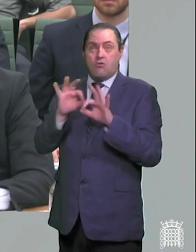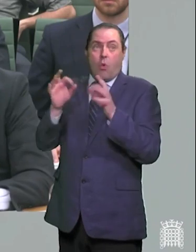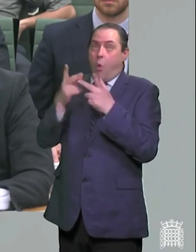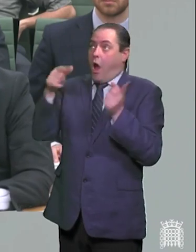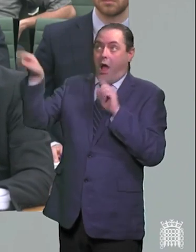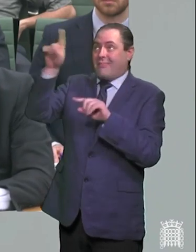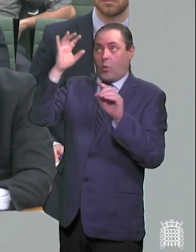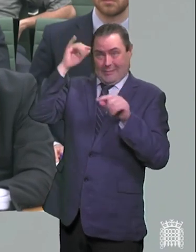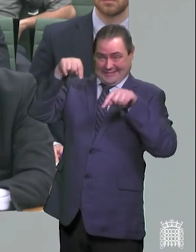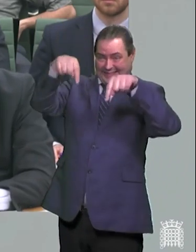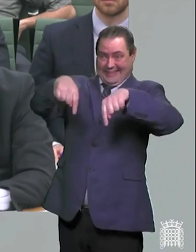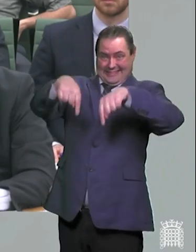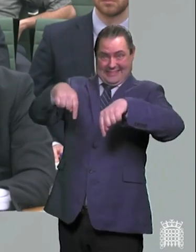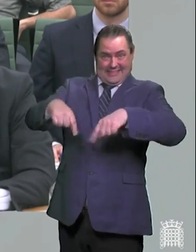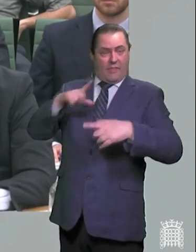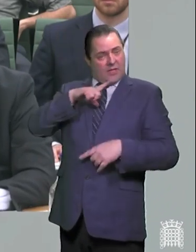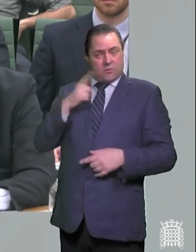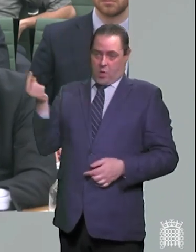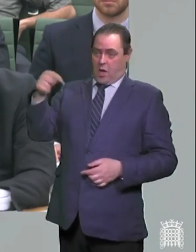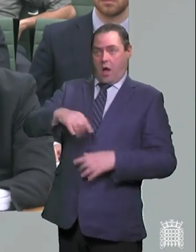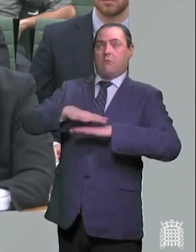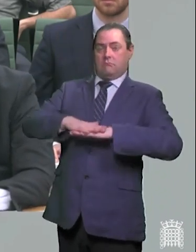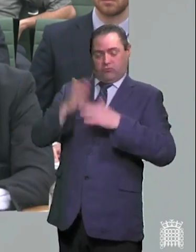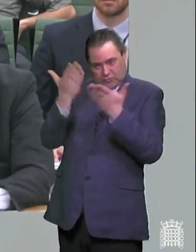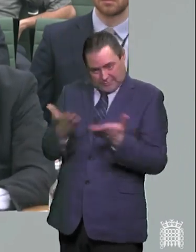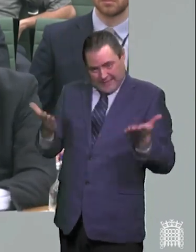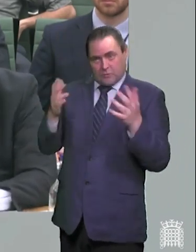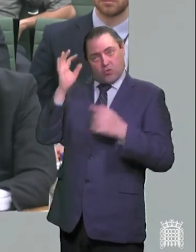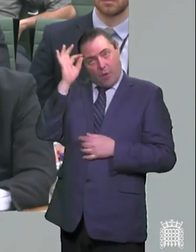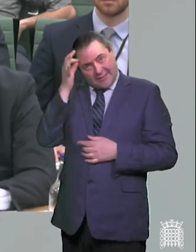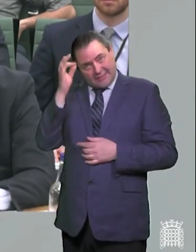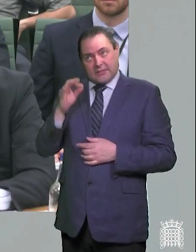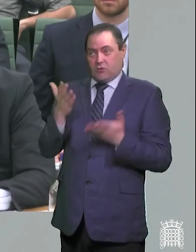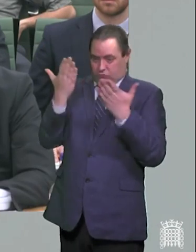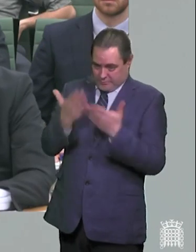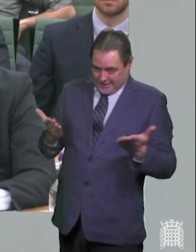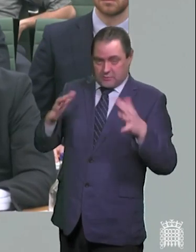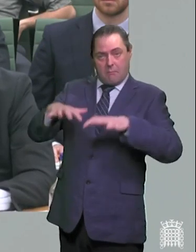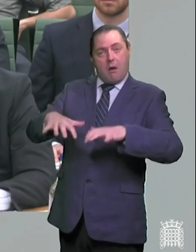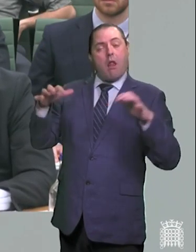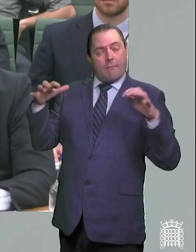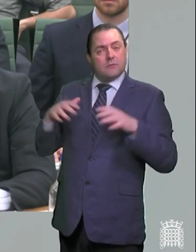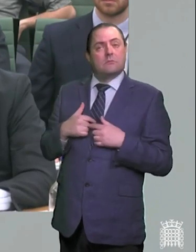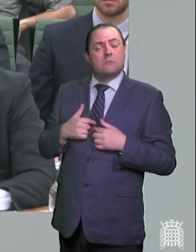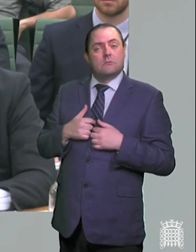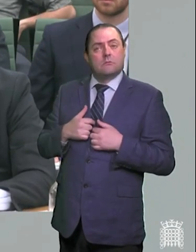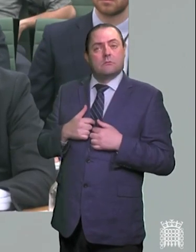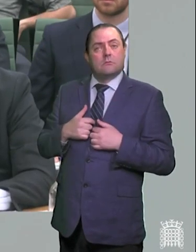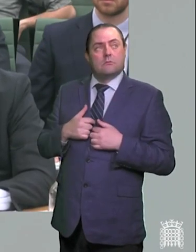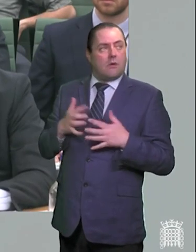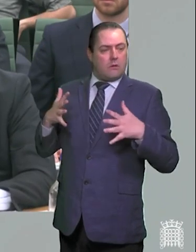way of doing it. That's why I have come here, out of respect for the committee, out of respect for Parliament, and because I do